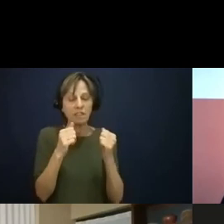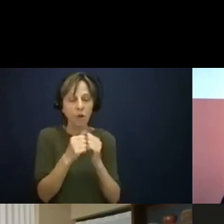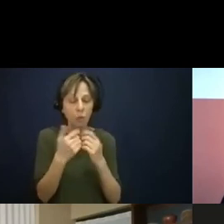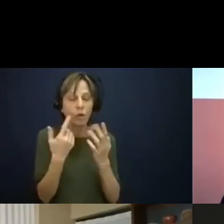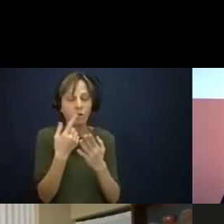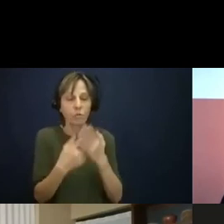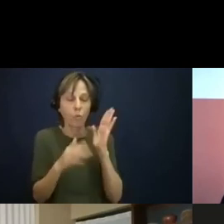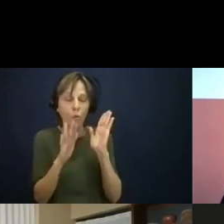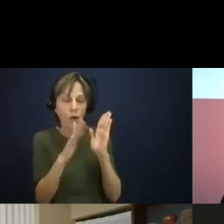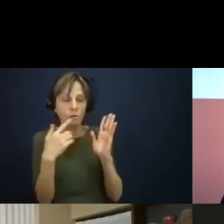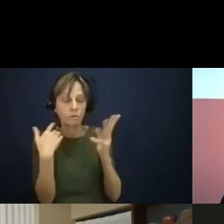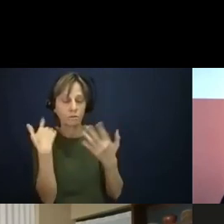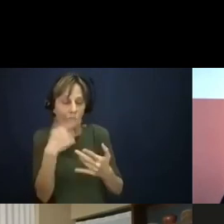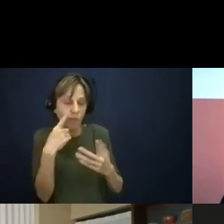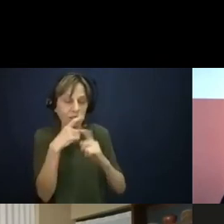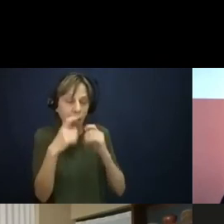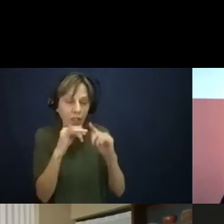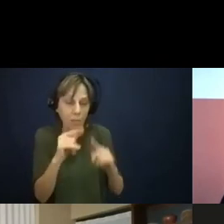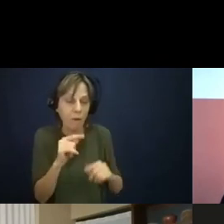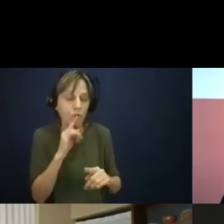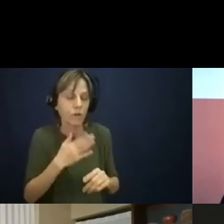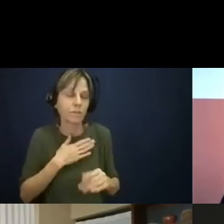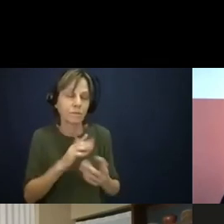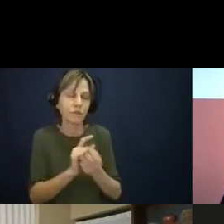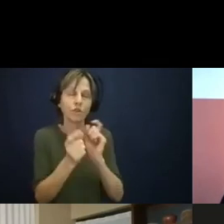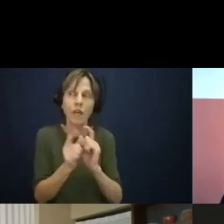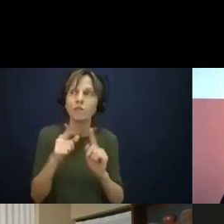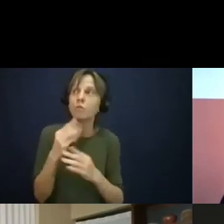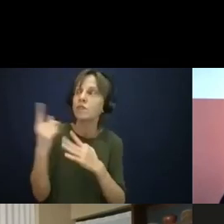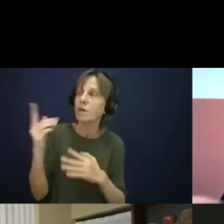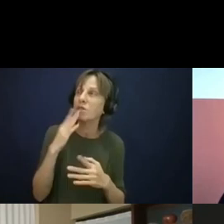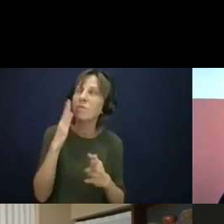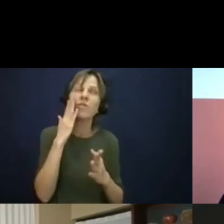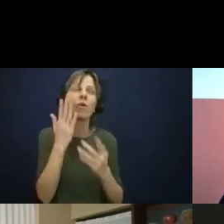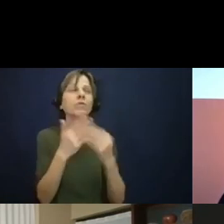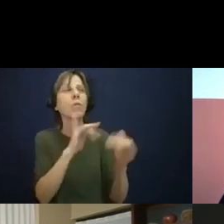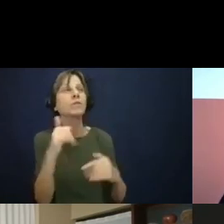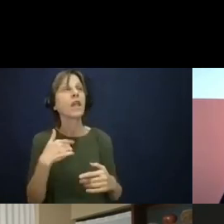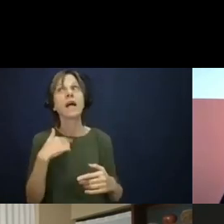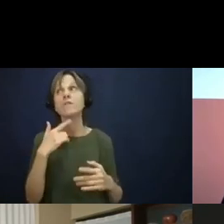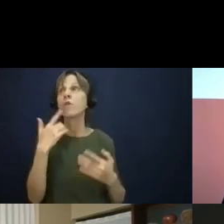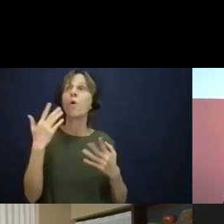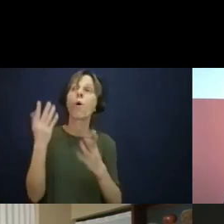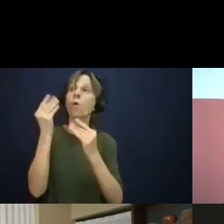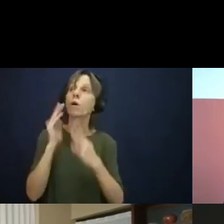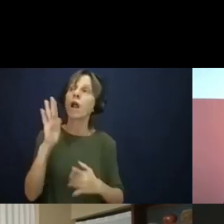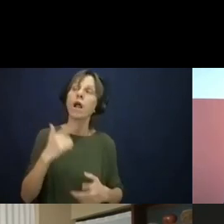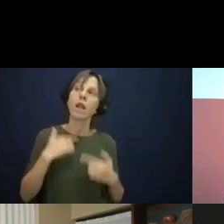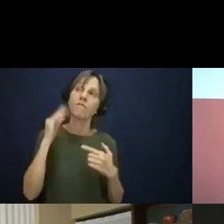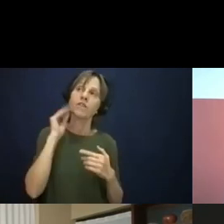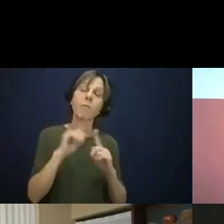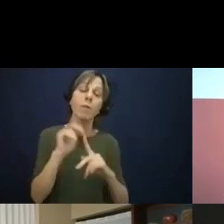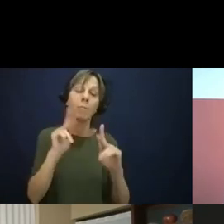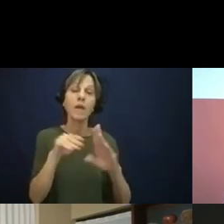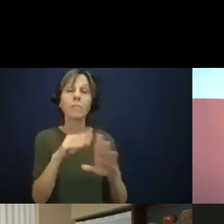to change it. And, you know, when somebody speaks to us, because it's almost like I've always been like, oh, tell us the lived expertise. But when the people in power